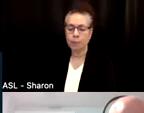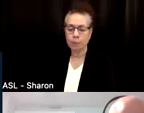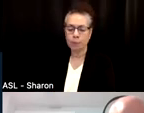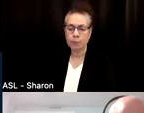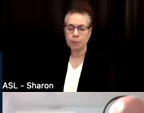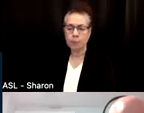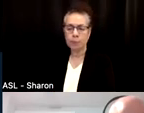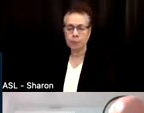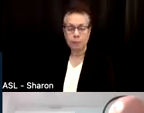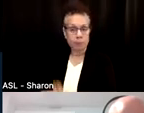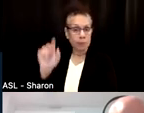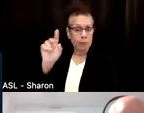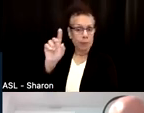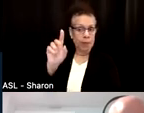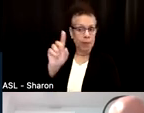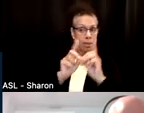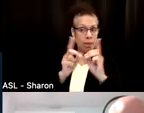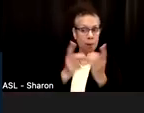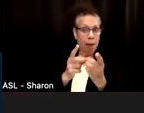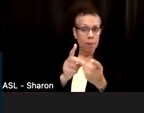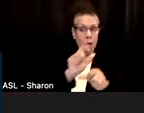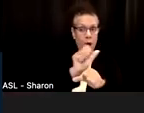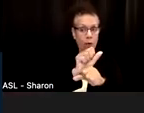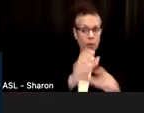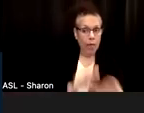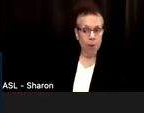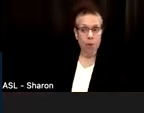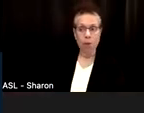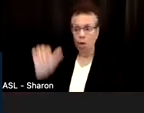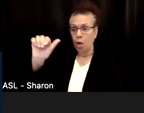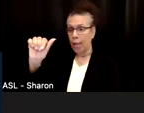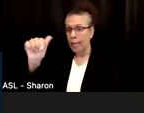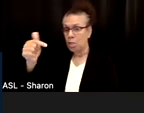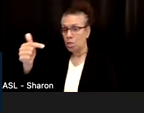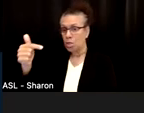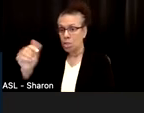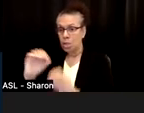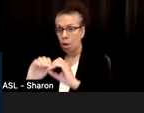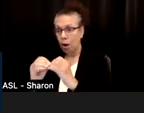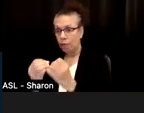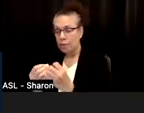Is that the Department of Labor, Attorney General, either? Well, I think it probably depends on what,